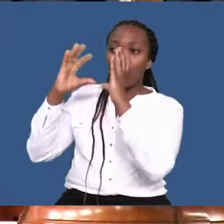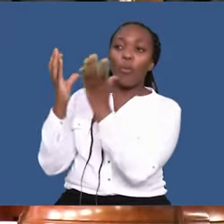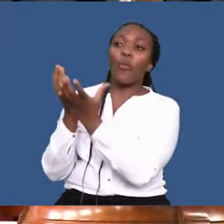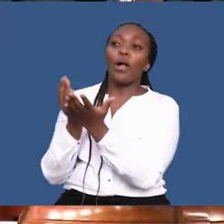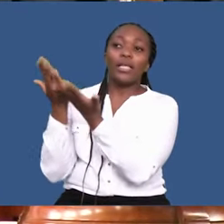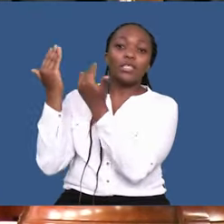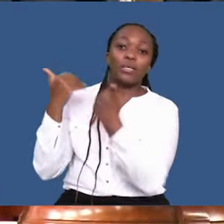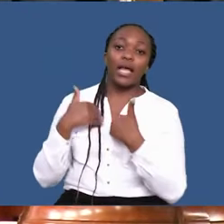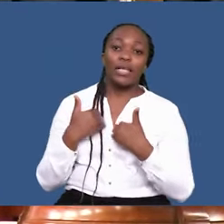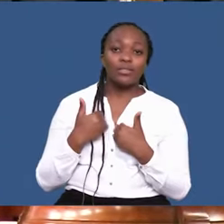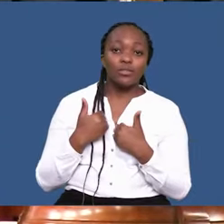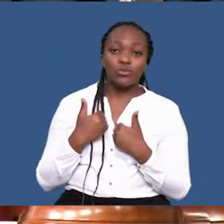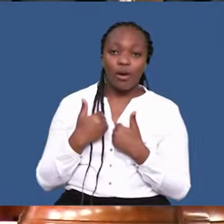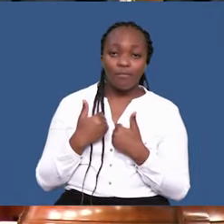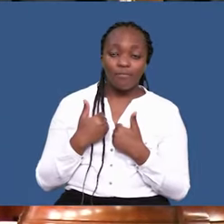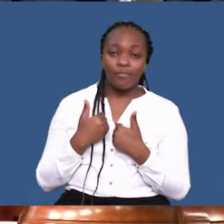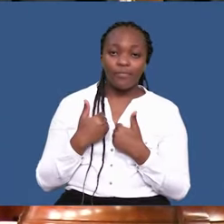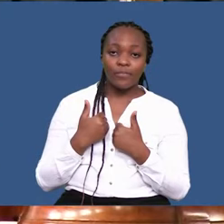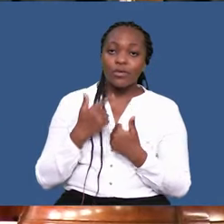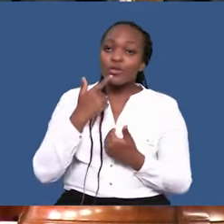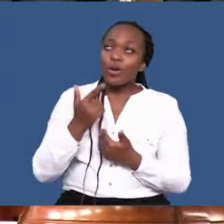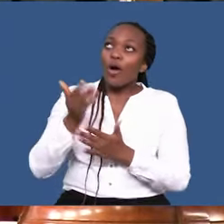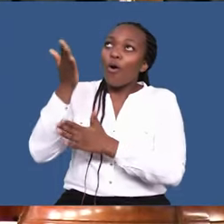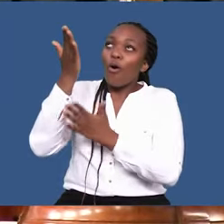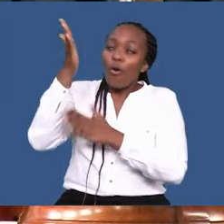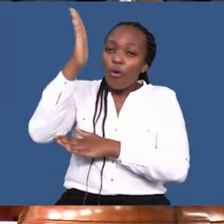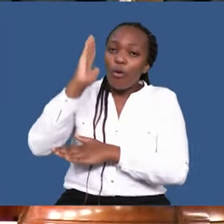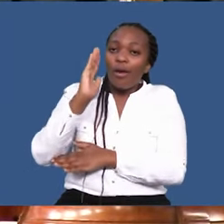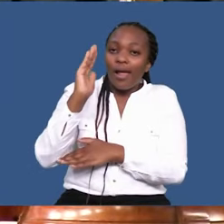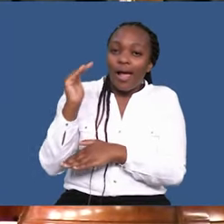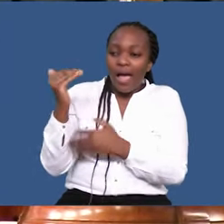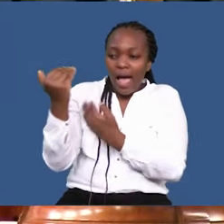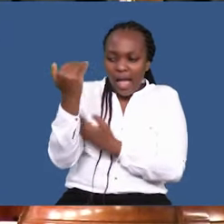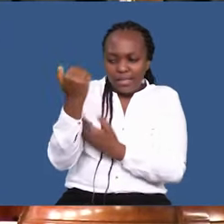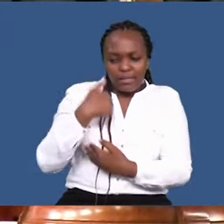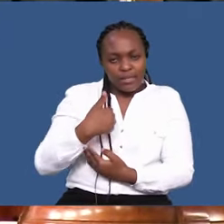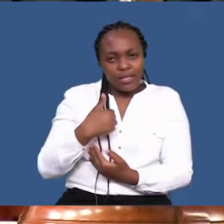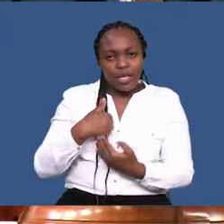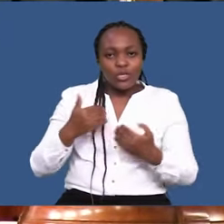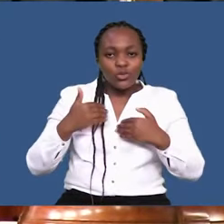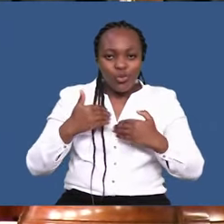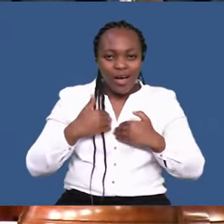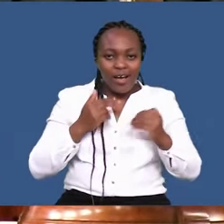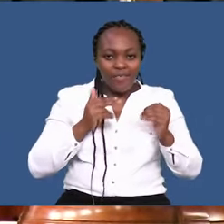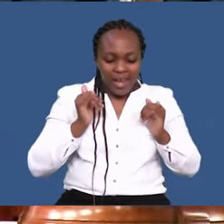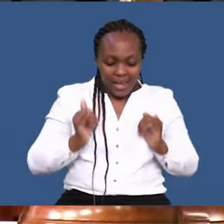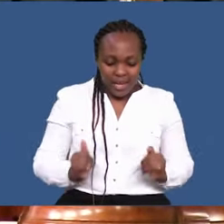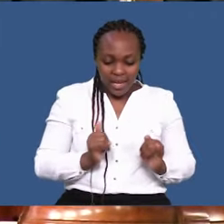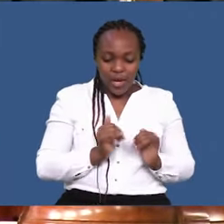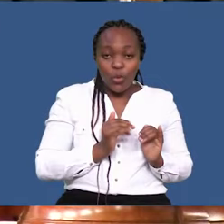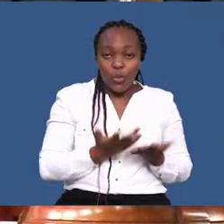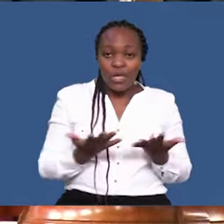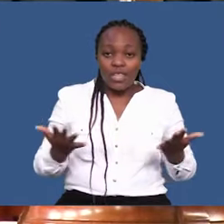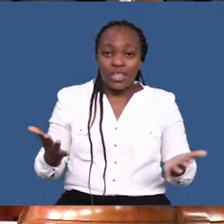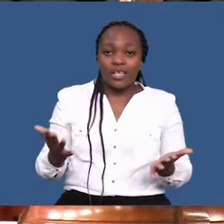put on the things that are of heavenly nature. And that is verse 12 to